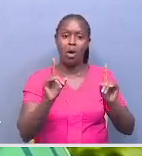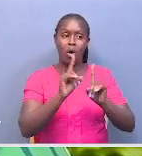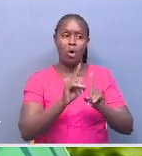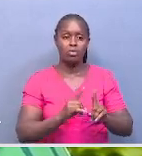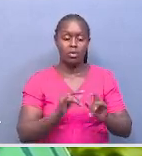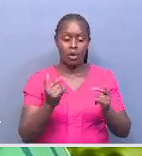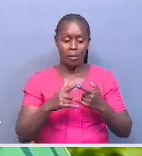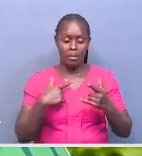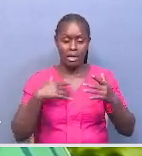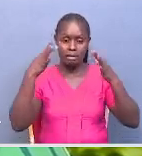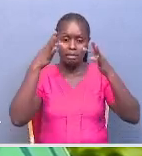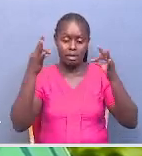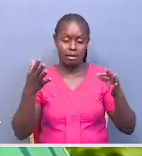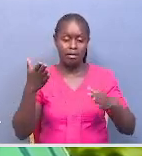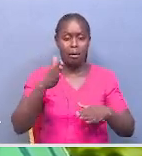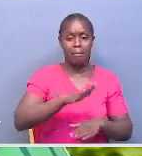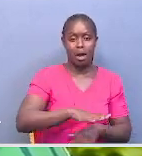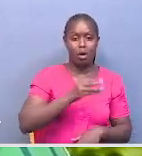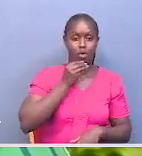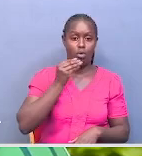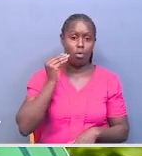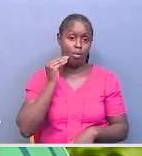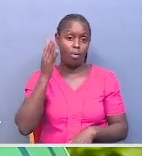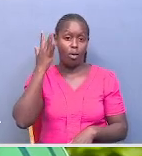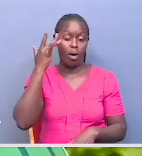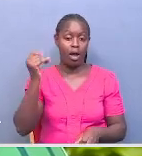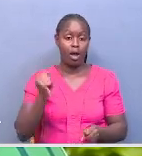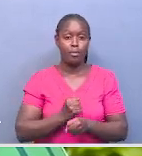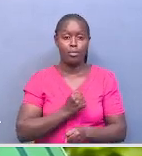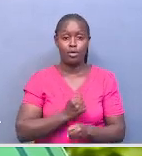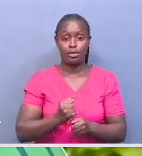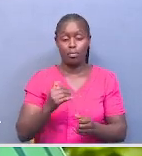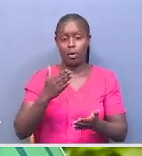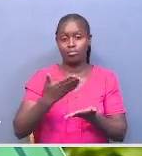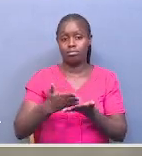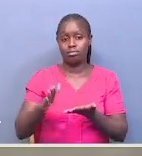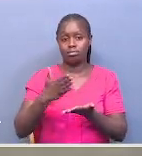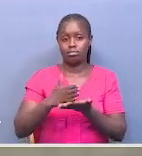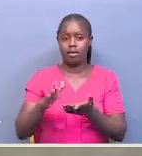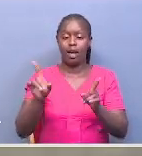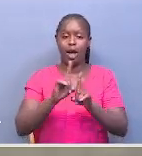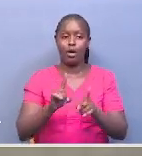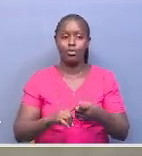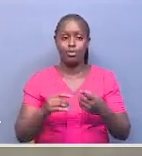home now in the year 2019 because I could not afford to hire house help.